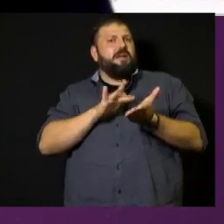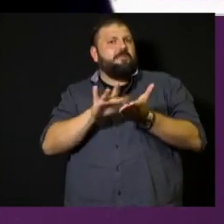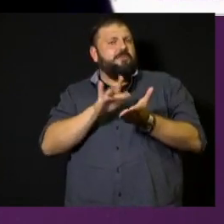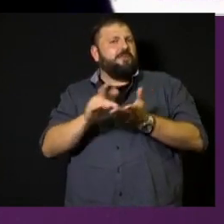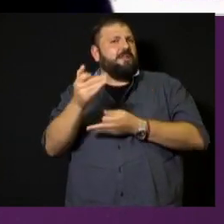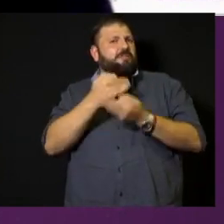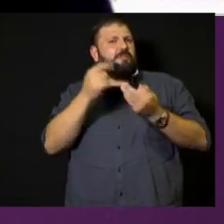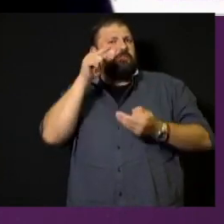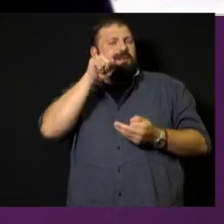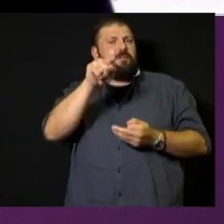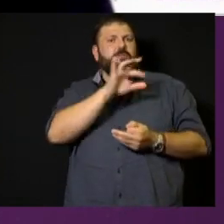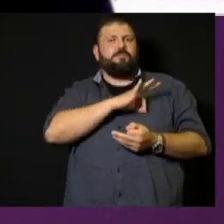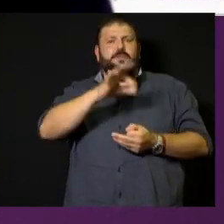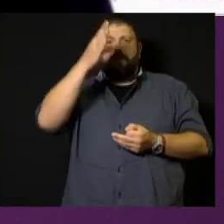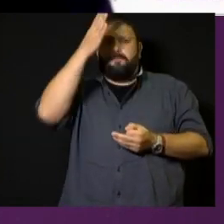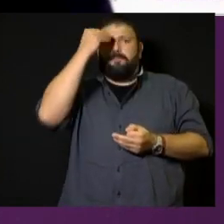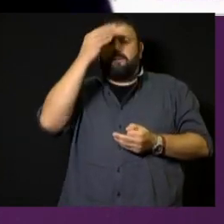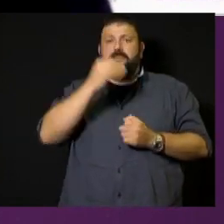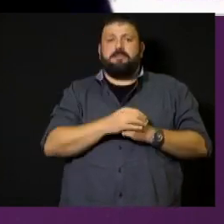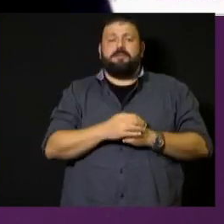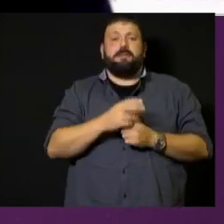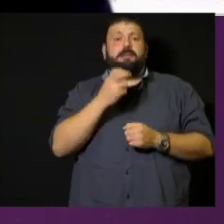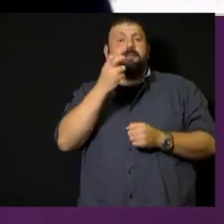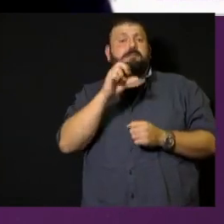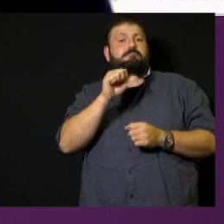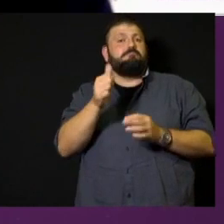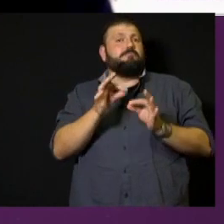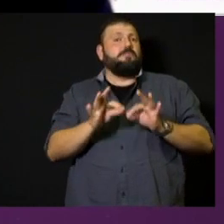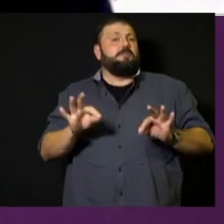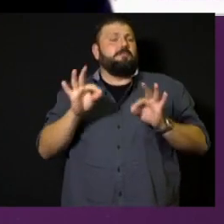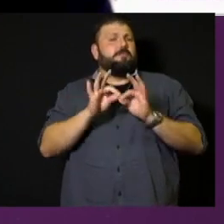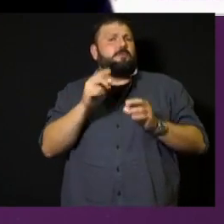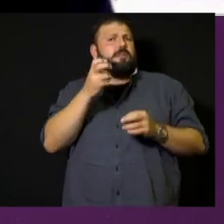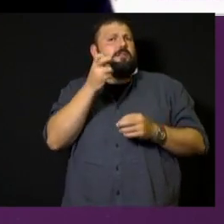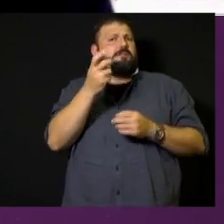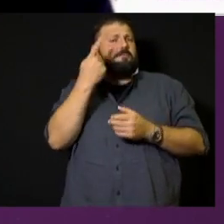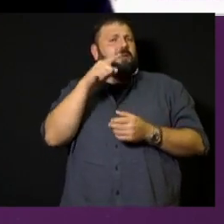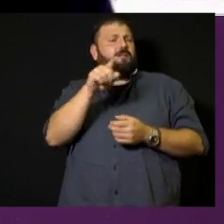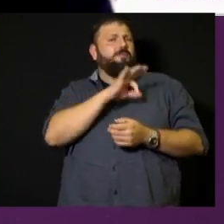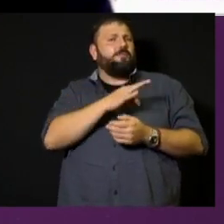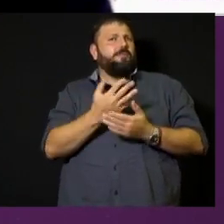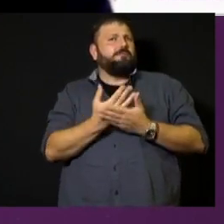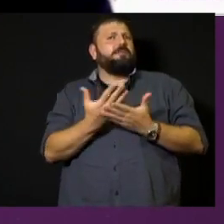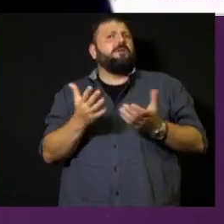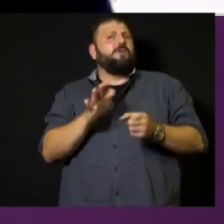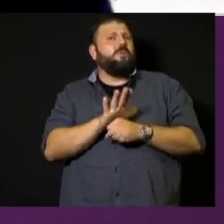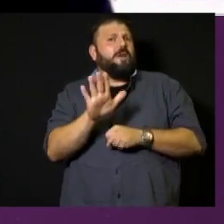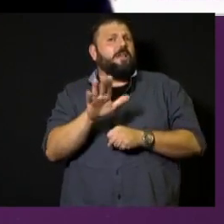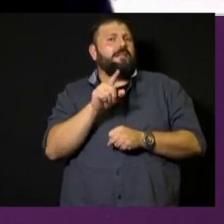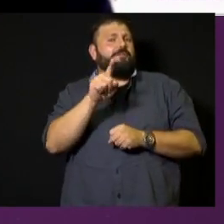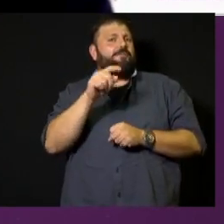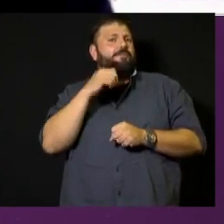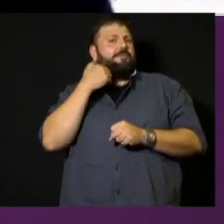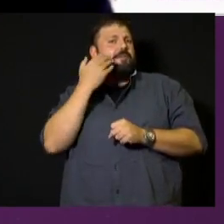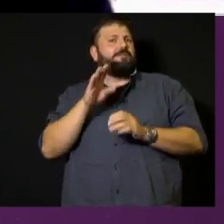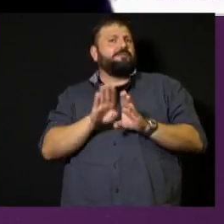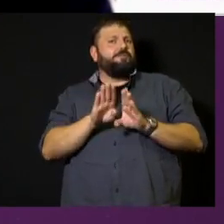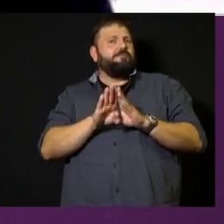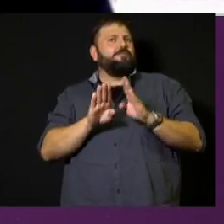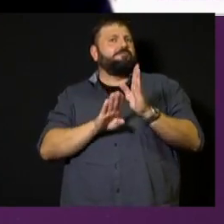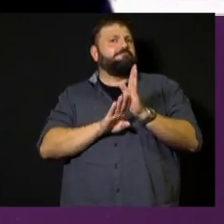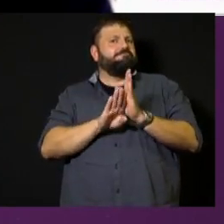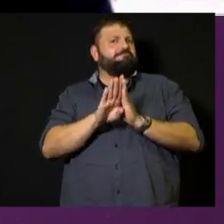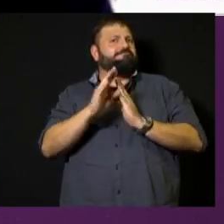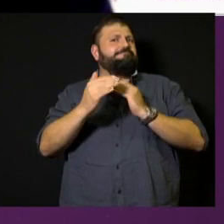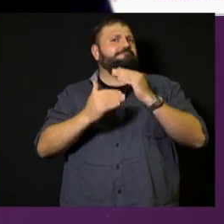learn and start your business. And another thing, the future, eh, grow. Grow, multi-development